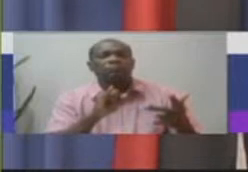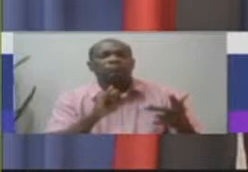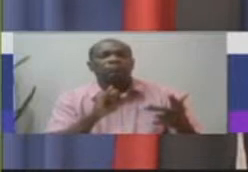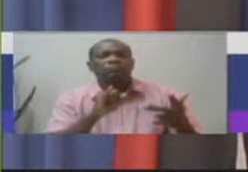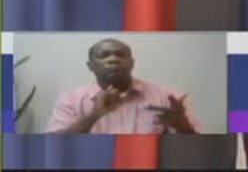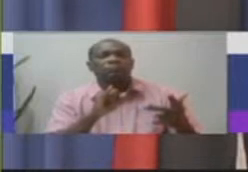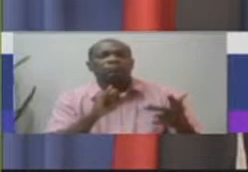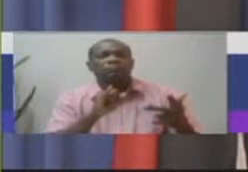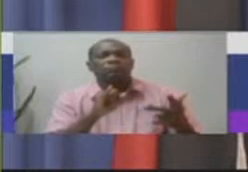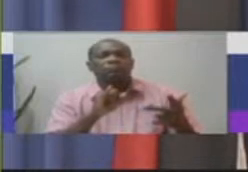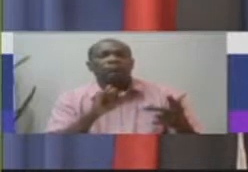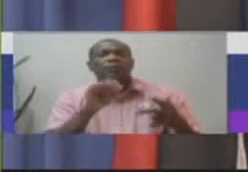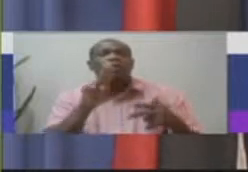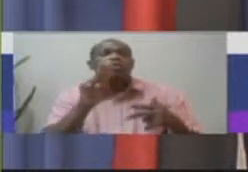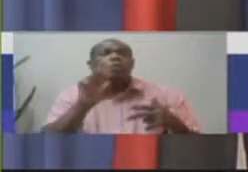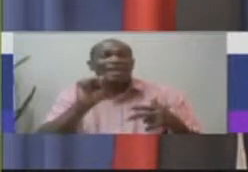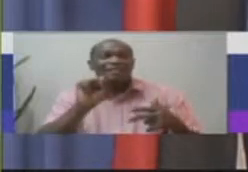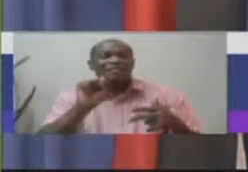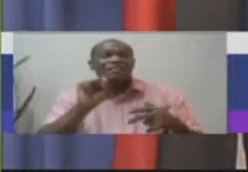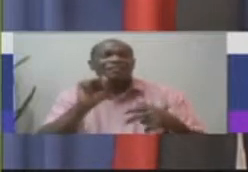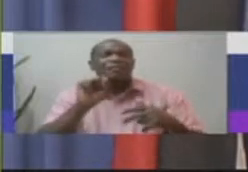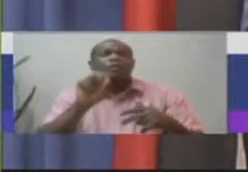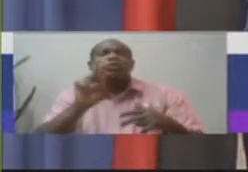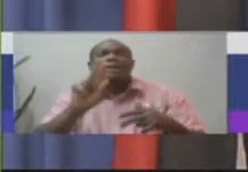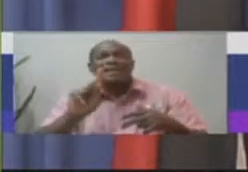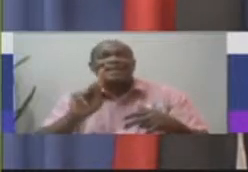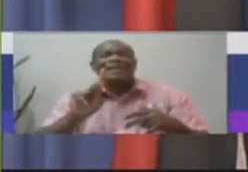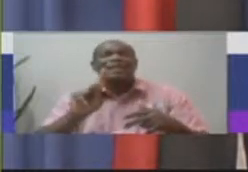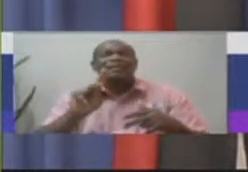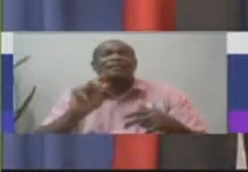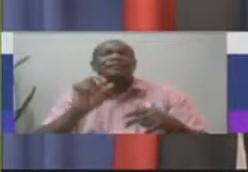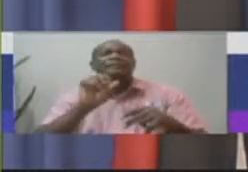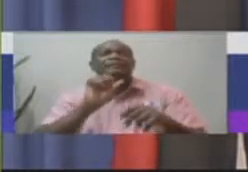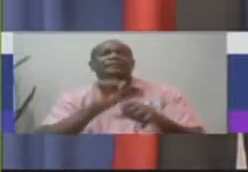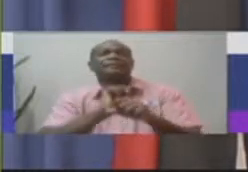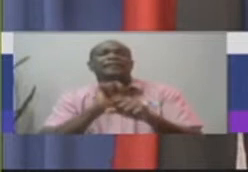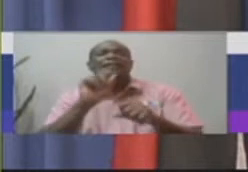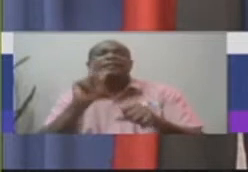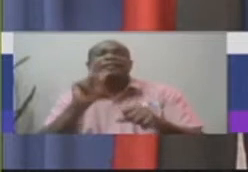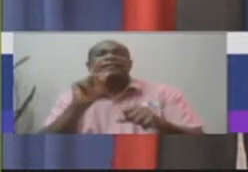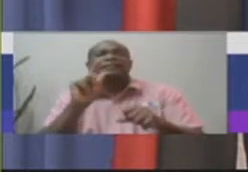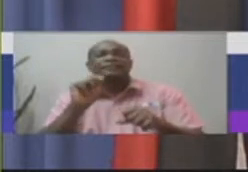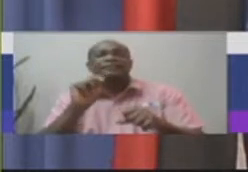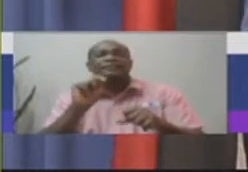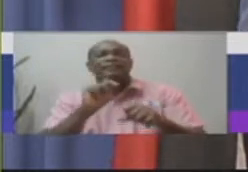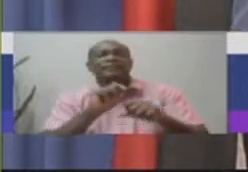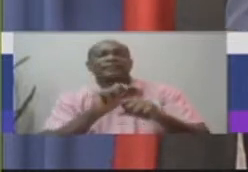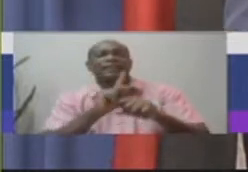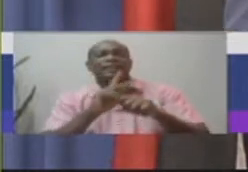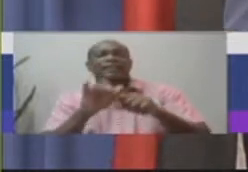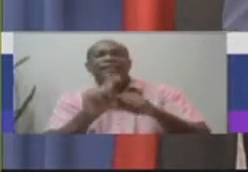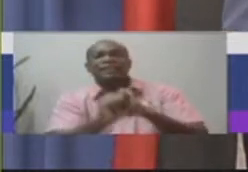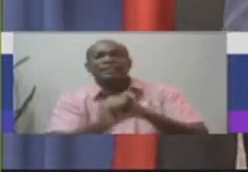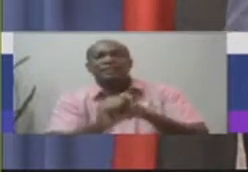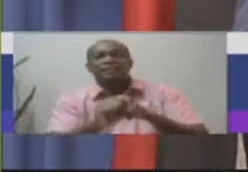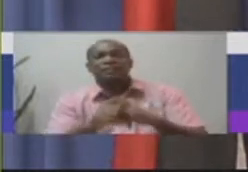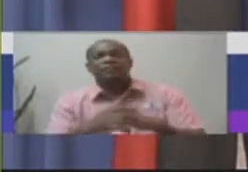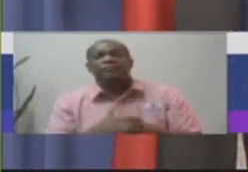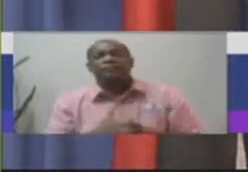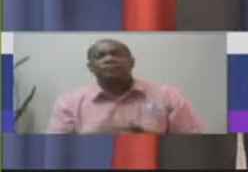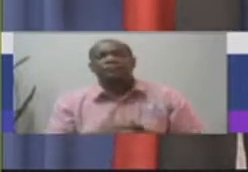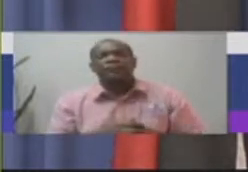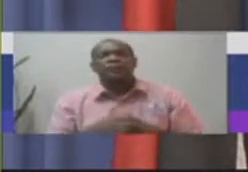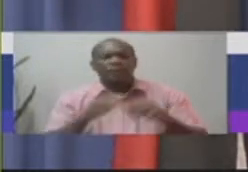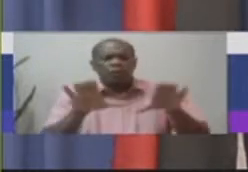St. Kitts and Nevis. This group of countries from Australasia to the Caribbean